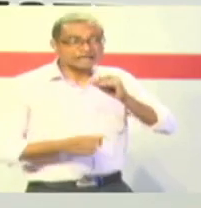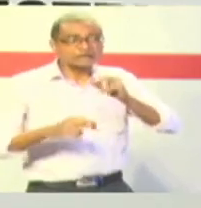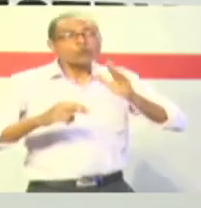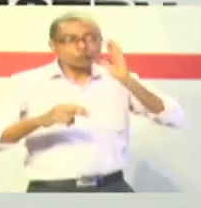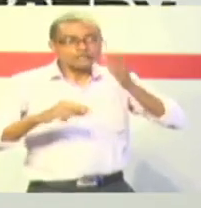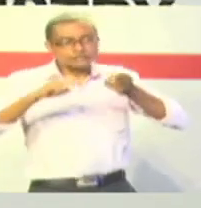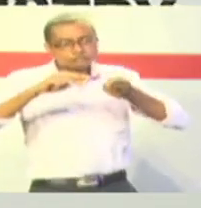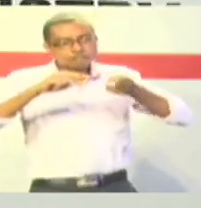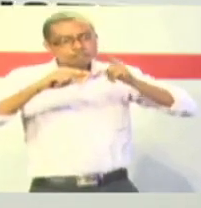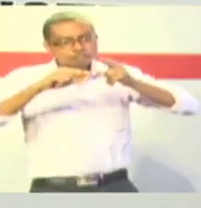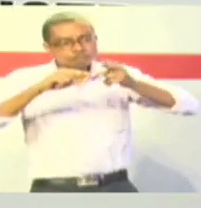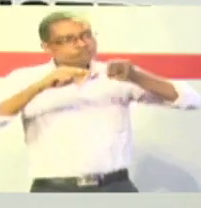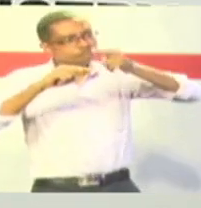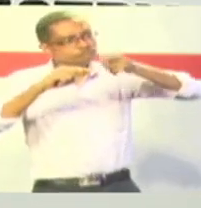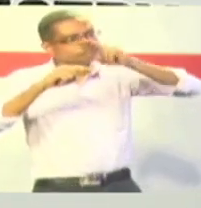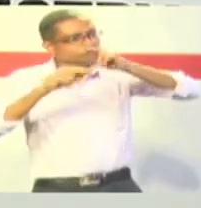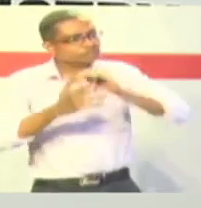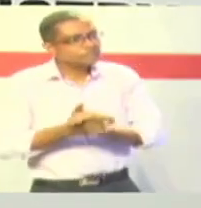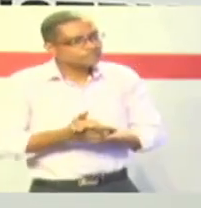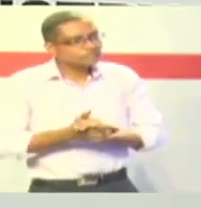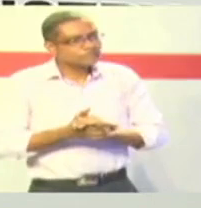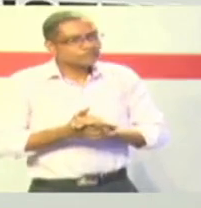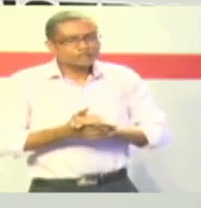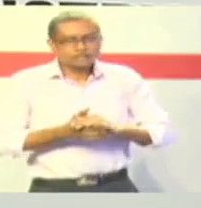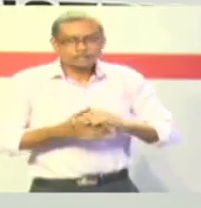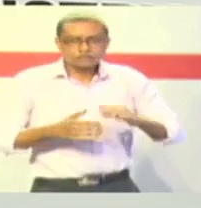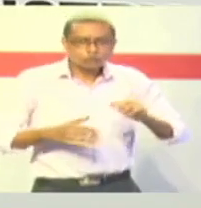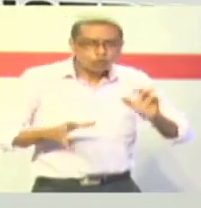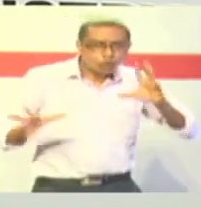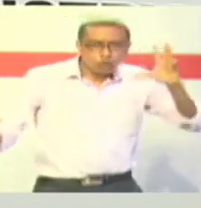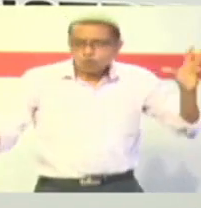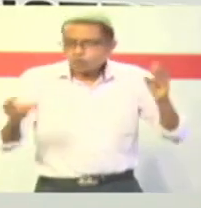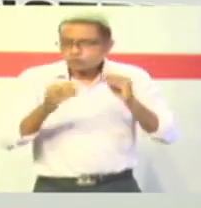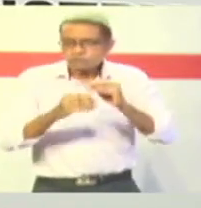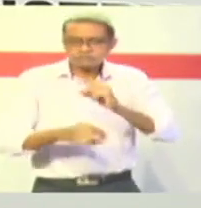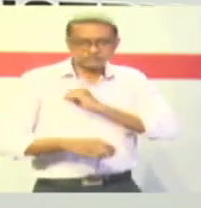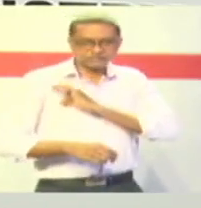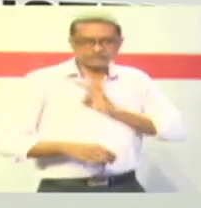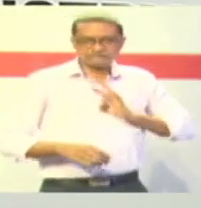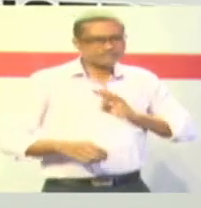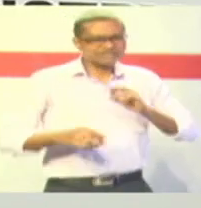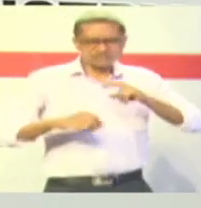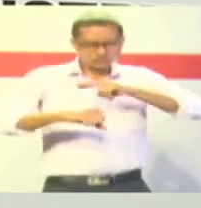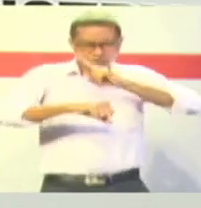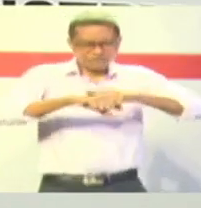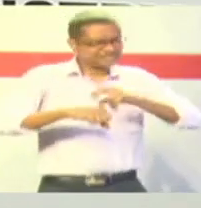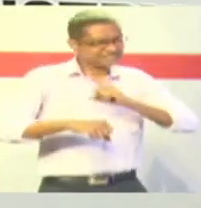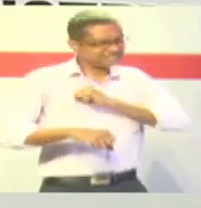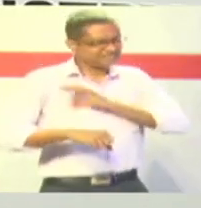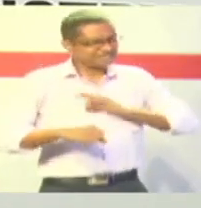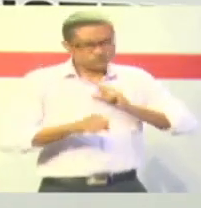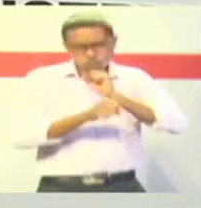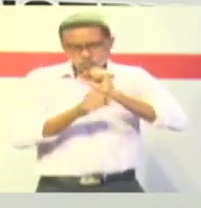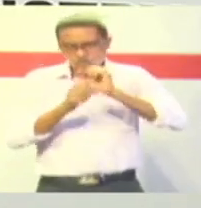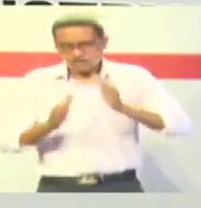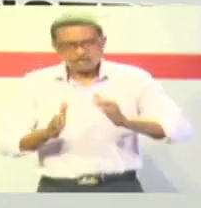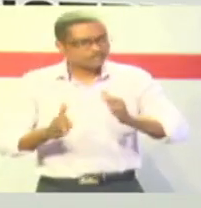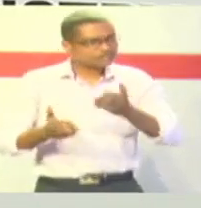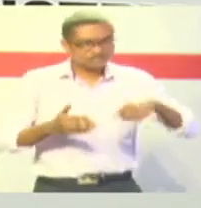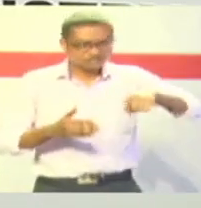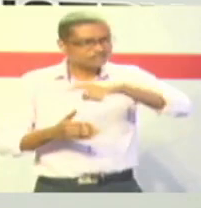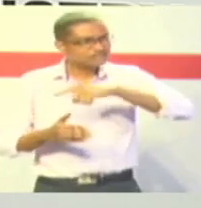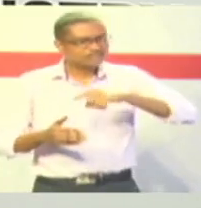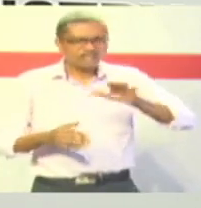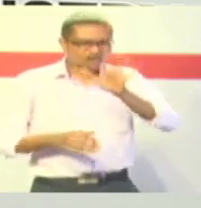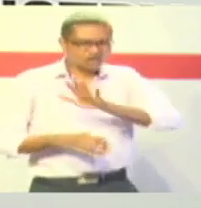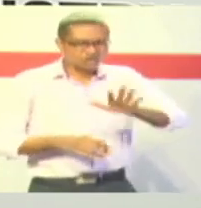increasing. The general staff levels in terms of the normal clerical and so on are somewhere